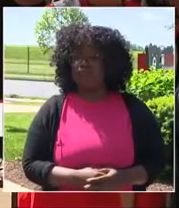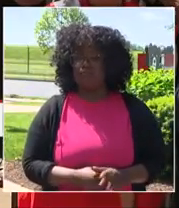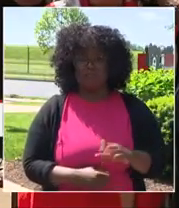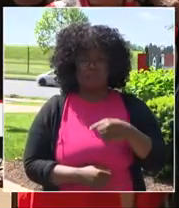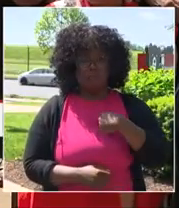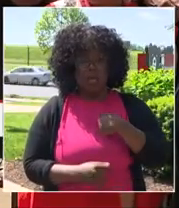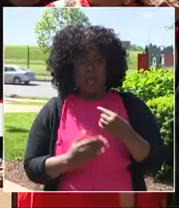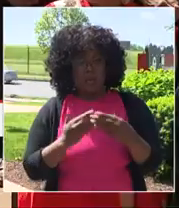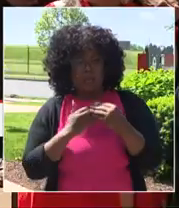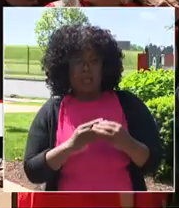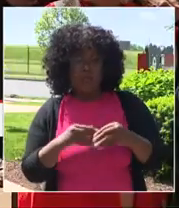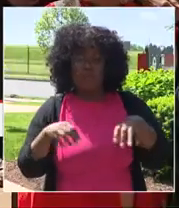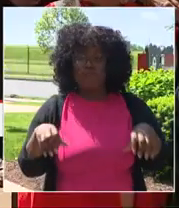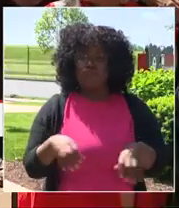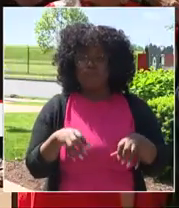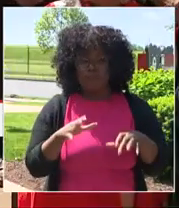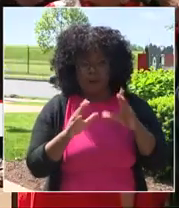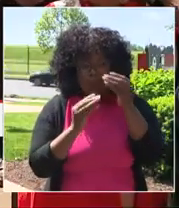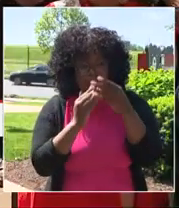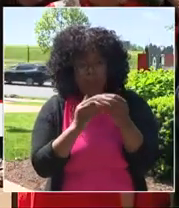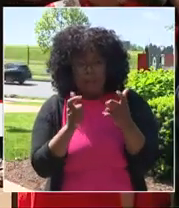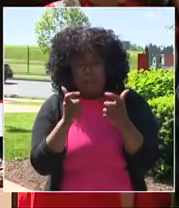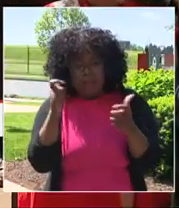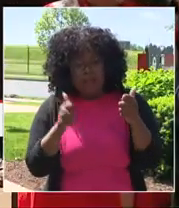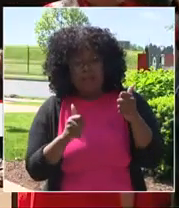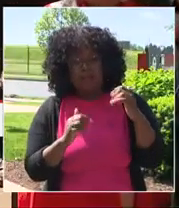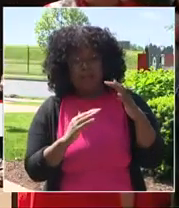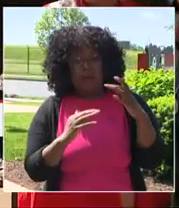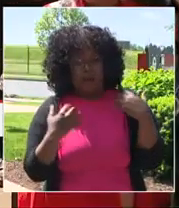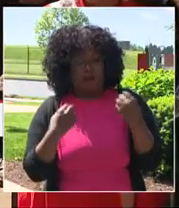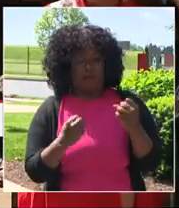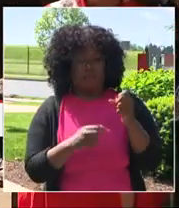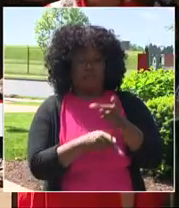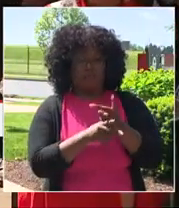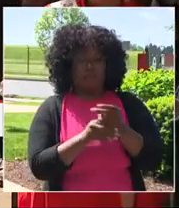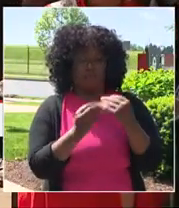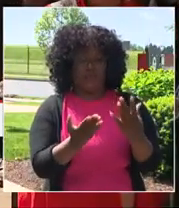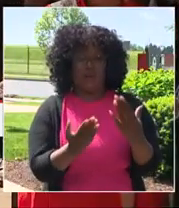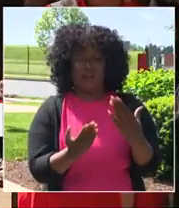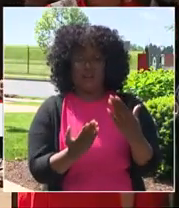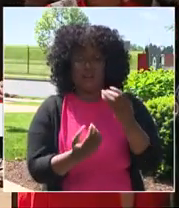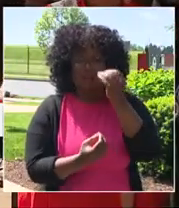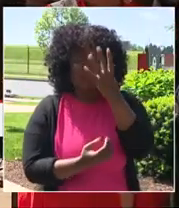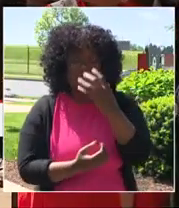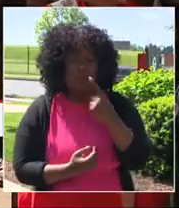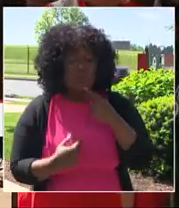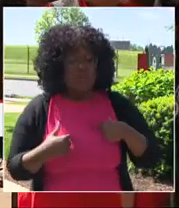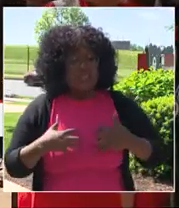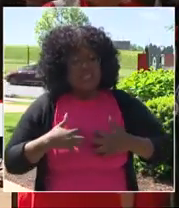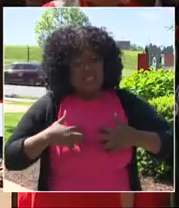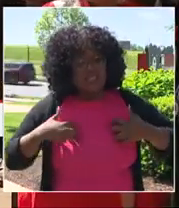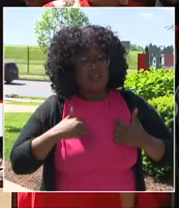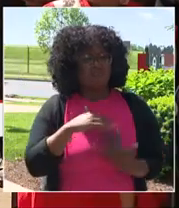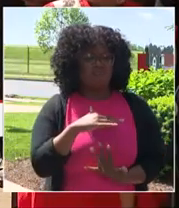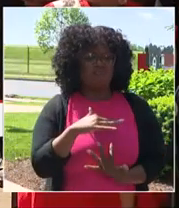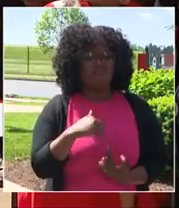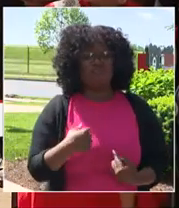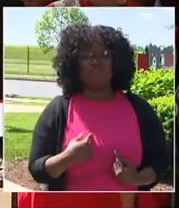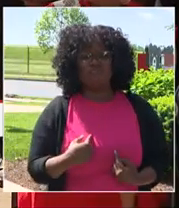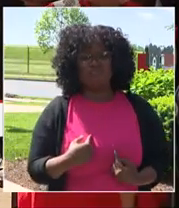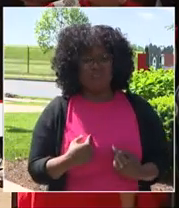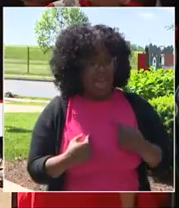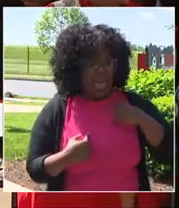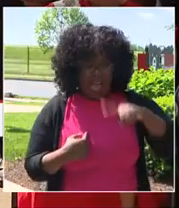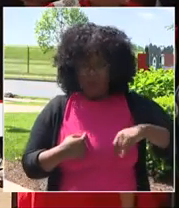fire chief. And I'm sort of angry that I'm up here today to have to defend a budget that people are trying to make